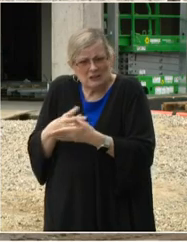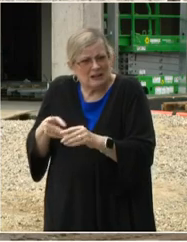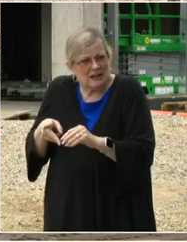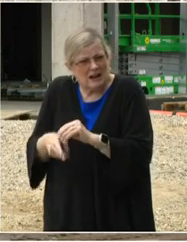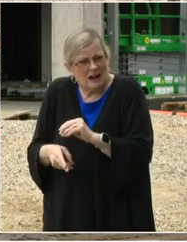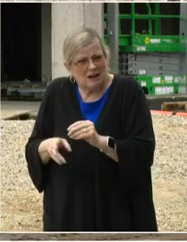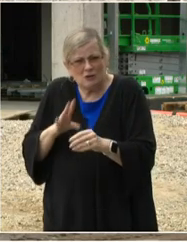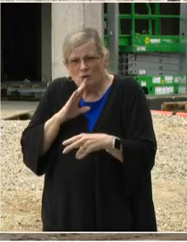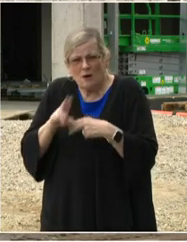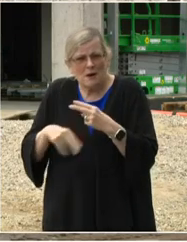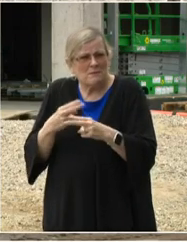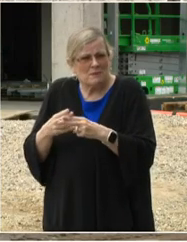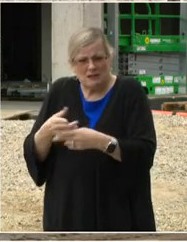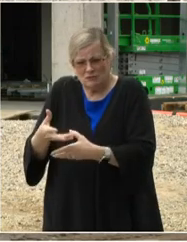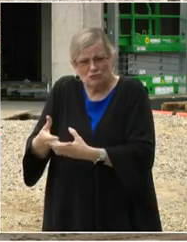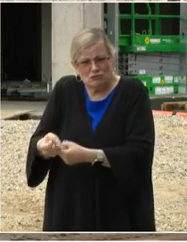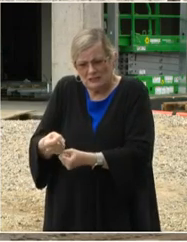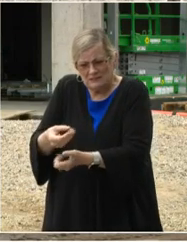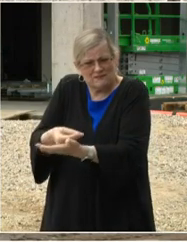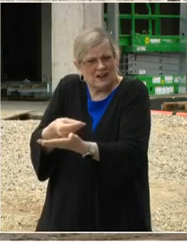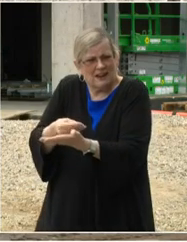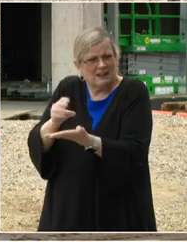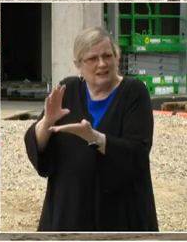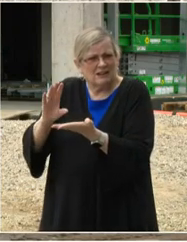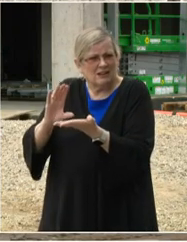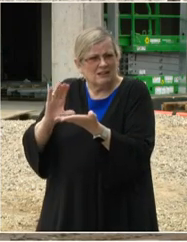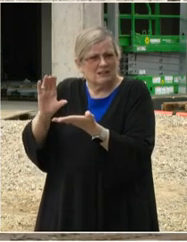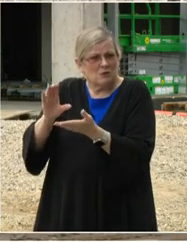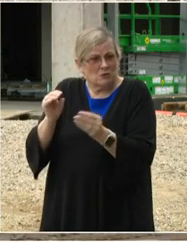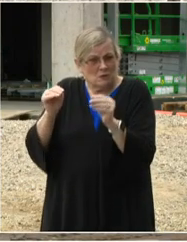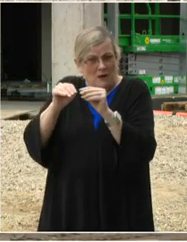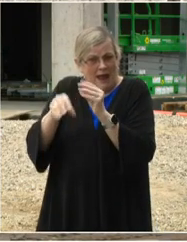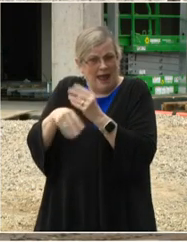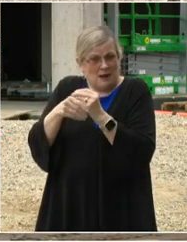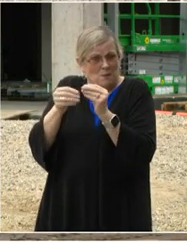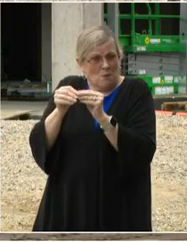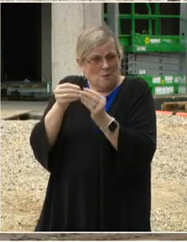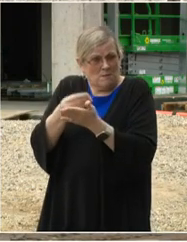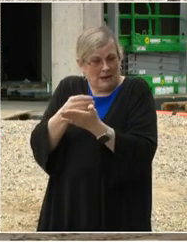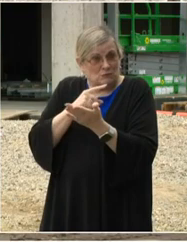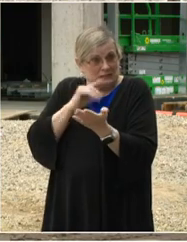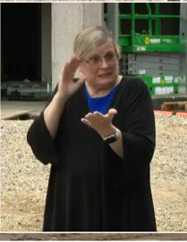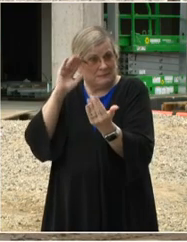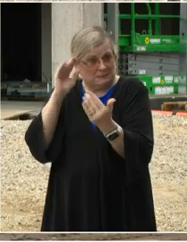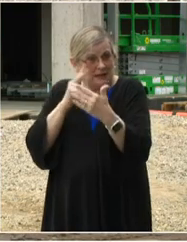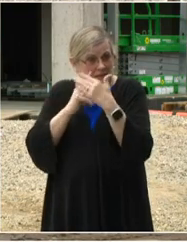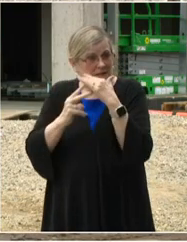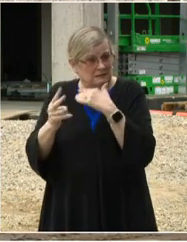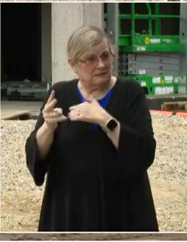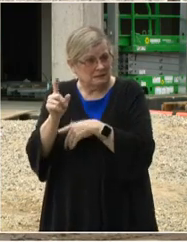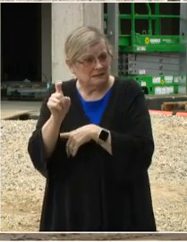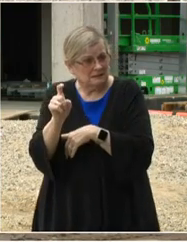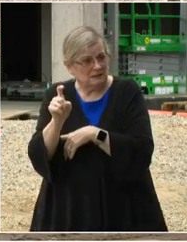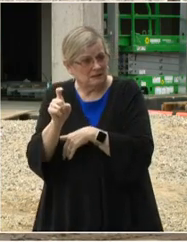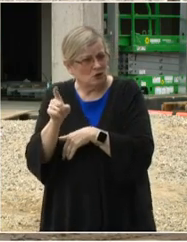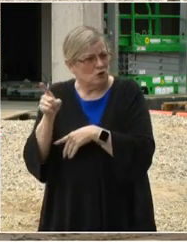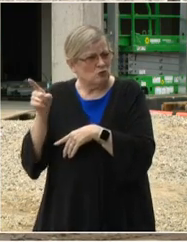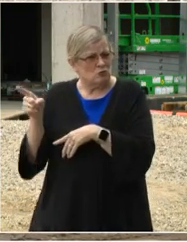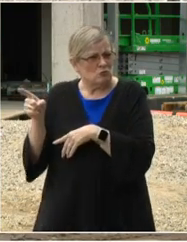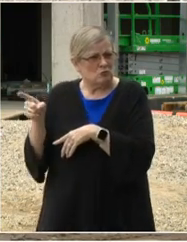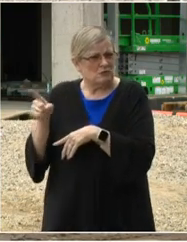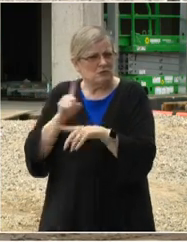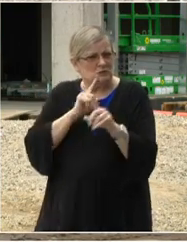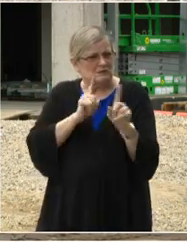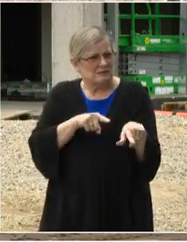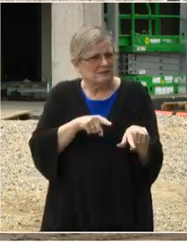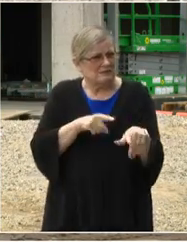than most people probably anticipated. Did the latest revenue estimates showing better than expected turnout make this possible? Well, I